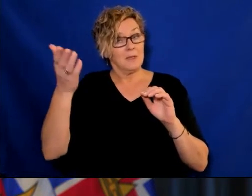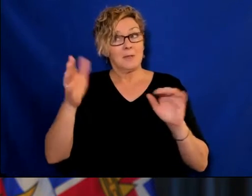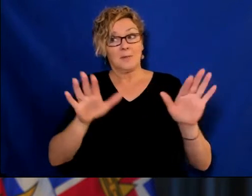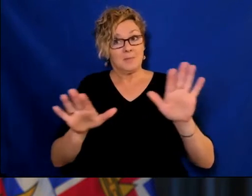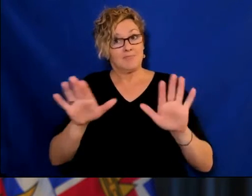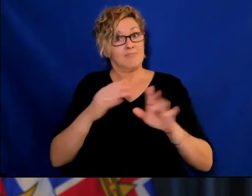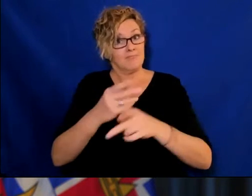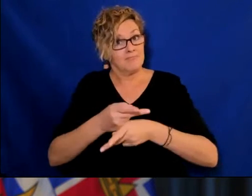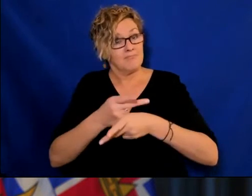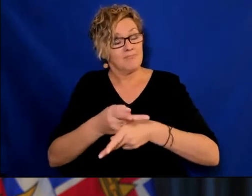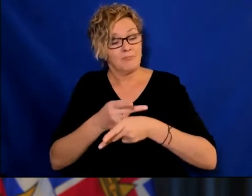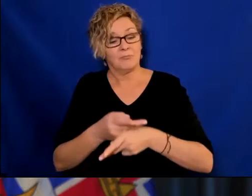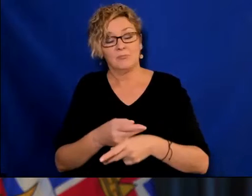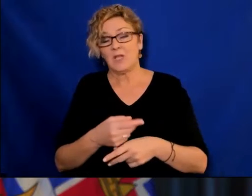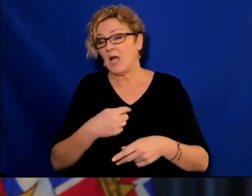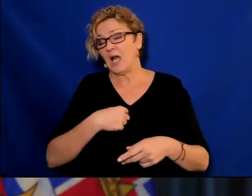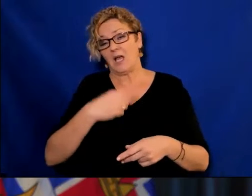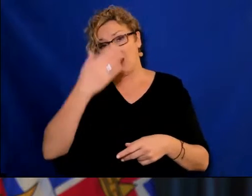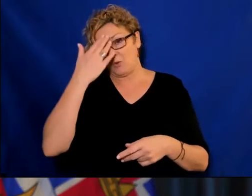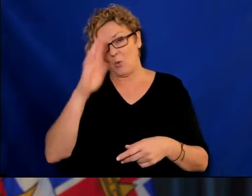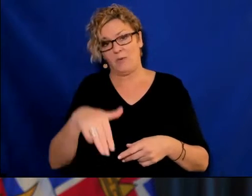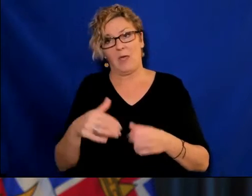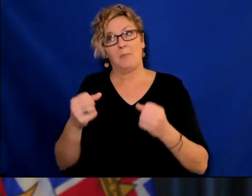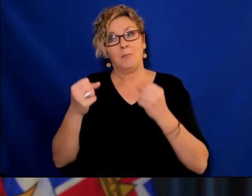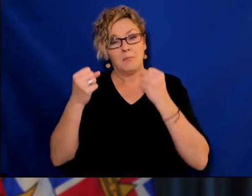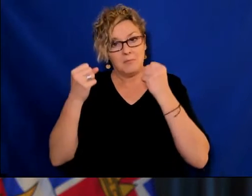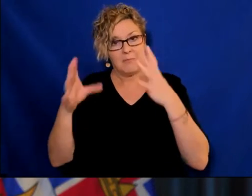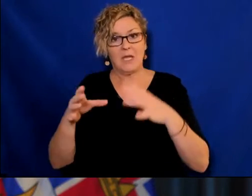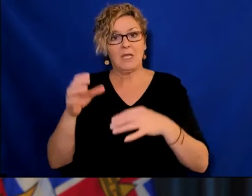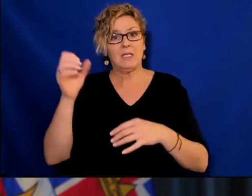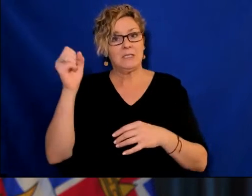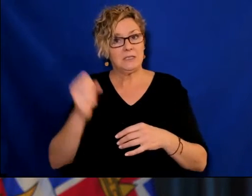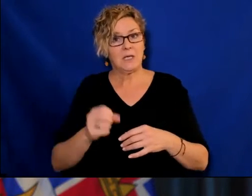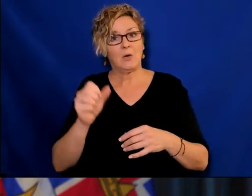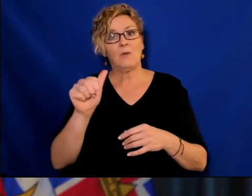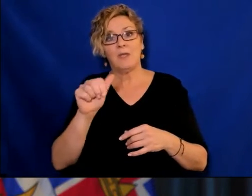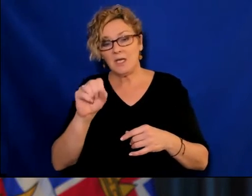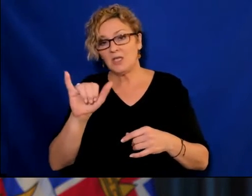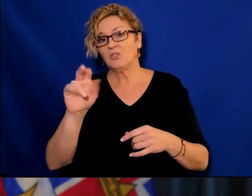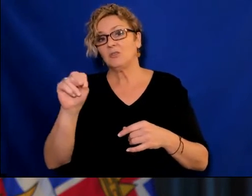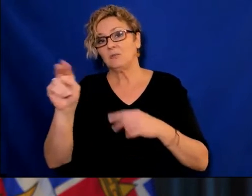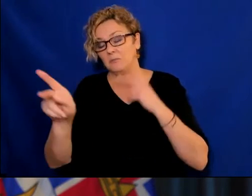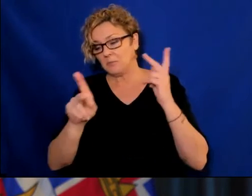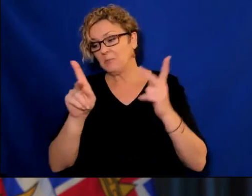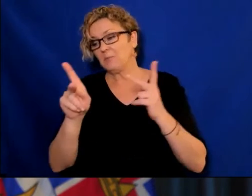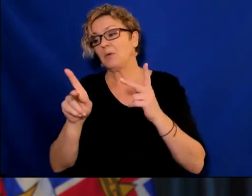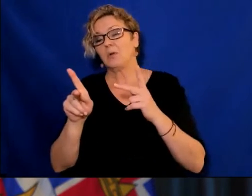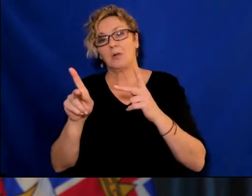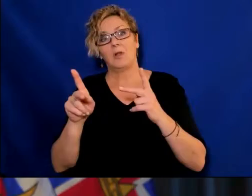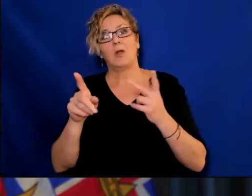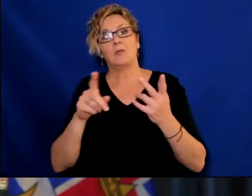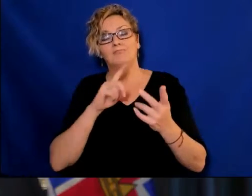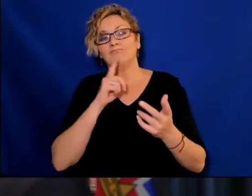Asian community have taken up that mantle in the last weeks and months, and we need them to continue to do